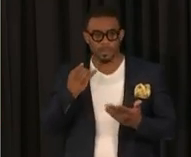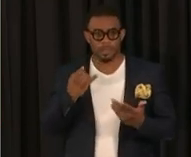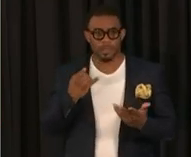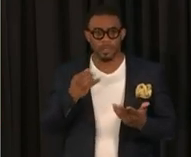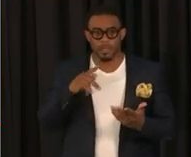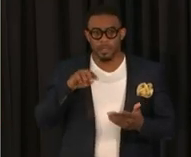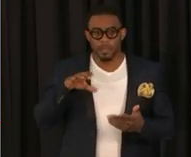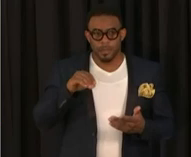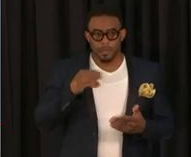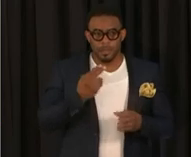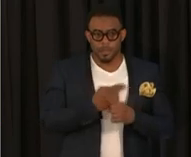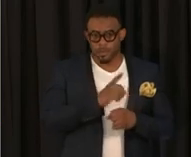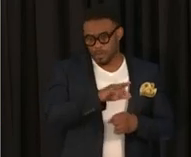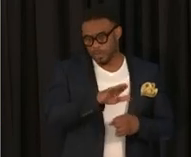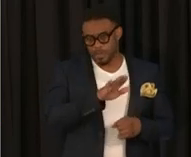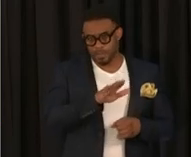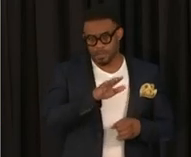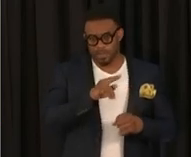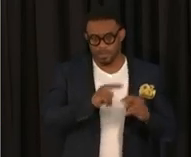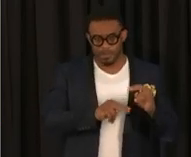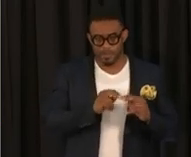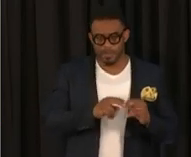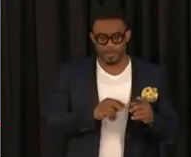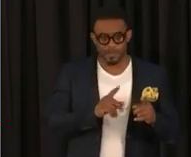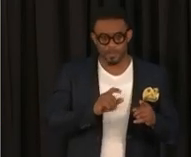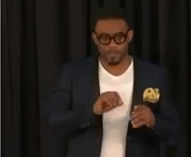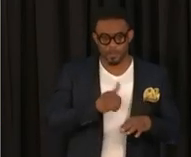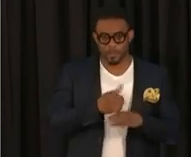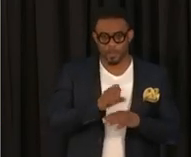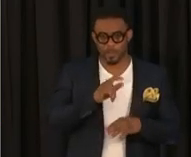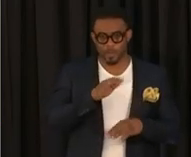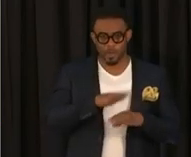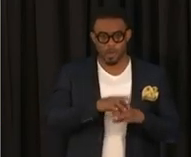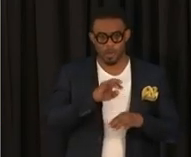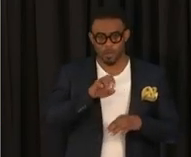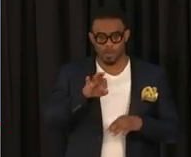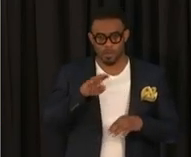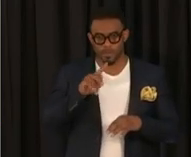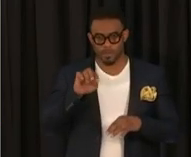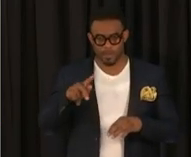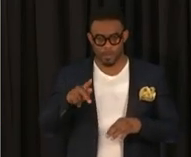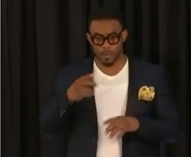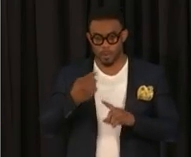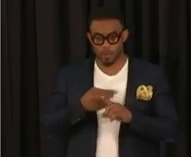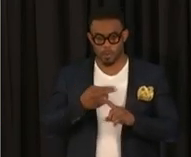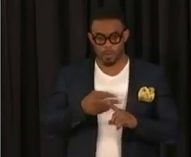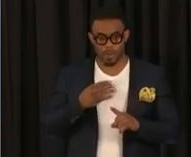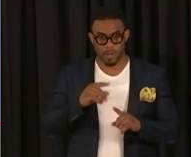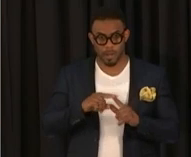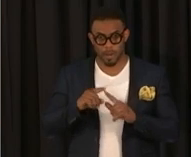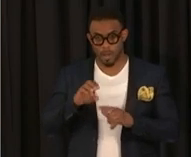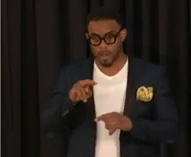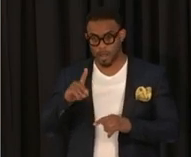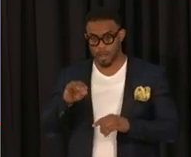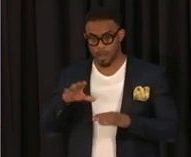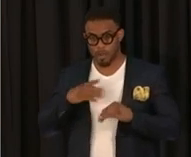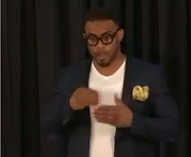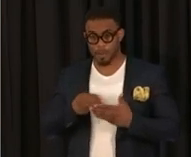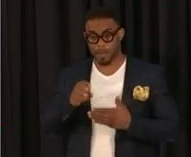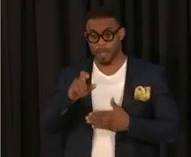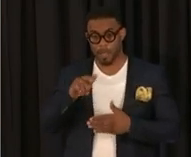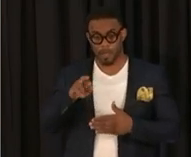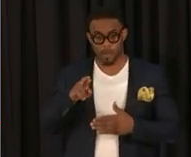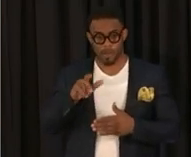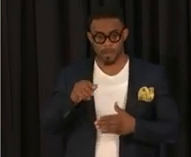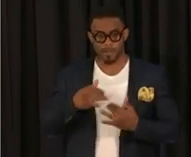example, Pepco has used one of their facilities to put solar on the rooftop. Renters and or condo owners can buy